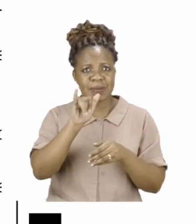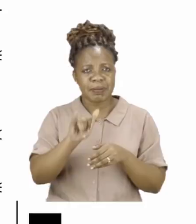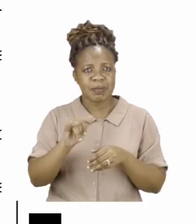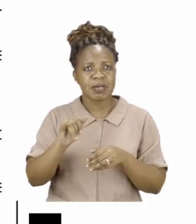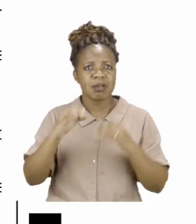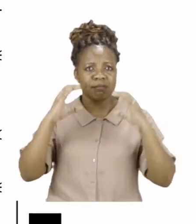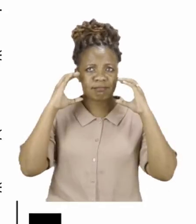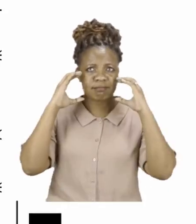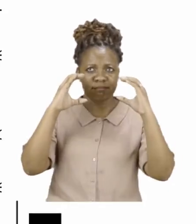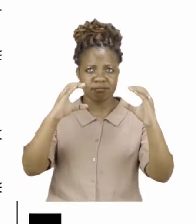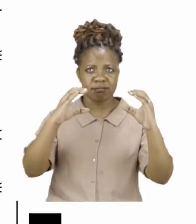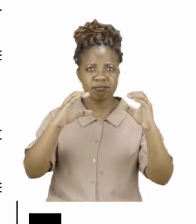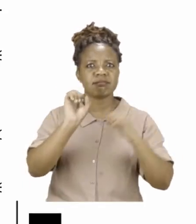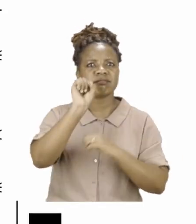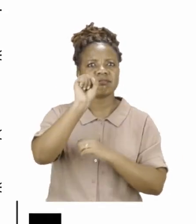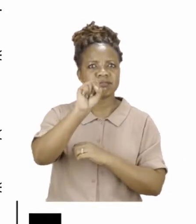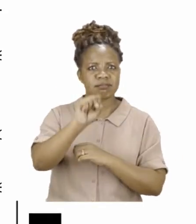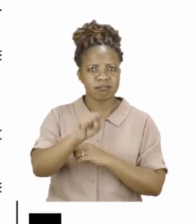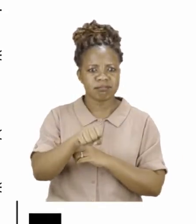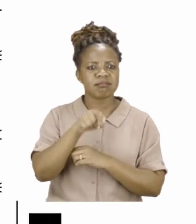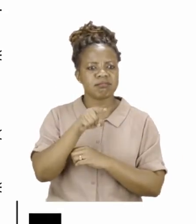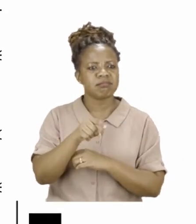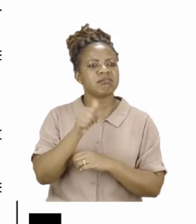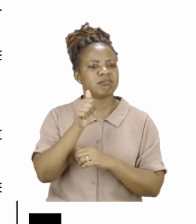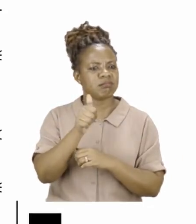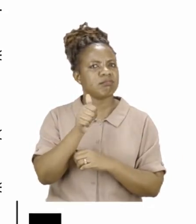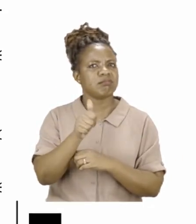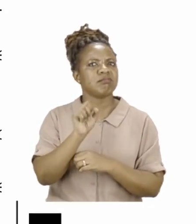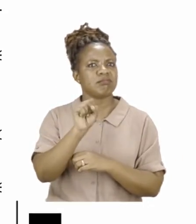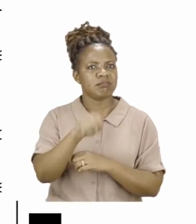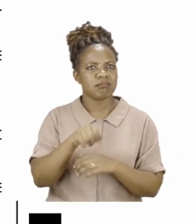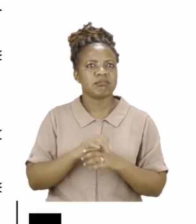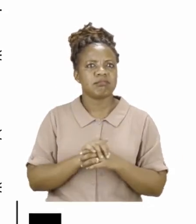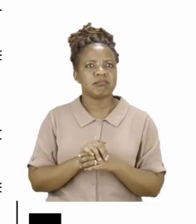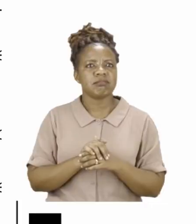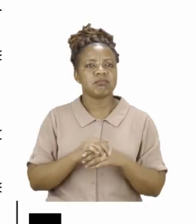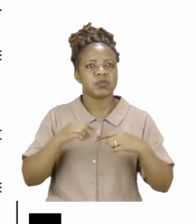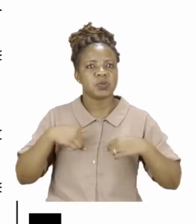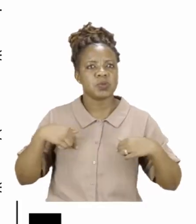We must remember to pack all the things we need on our trip.